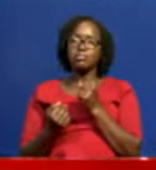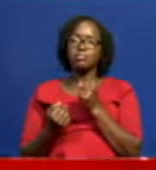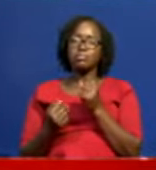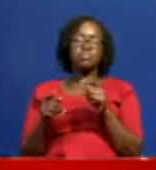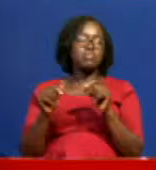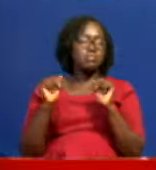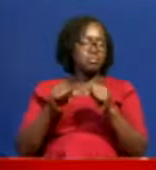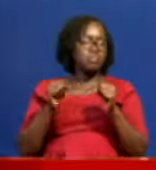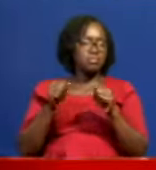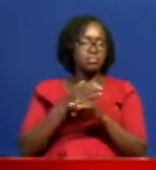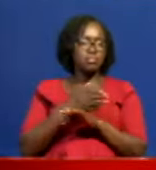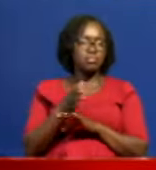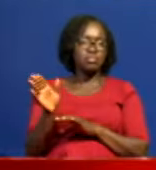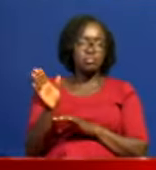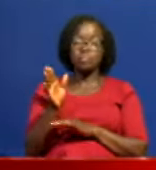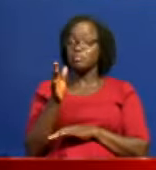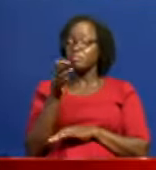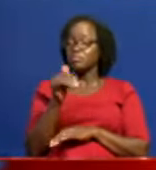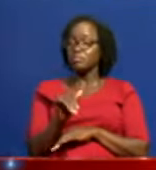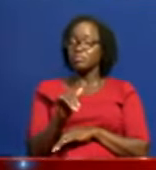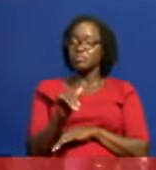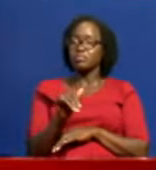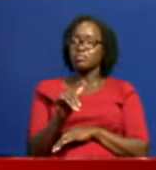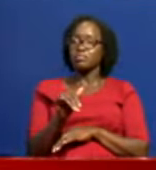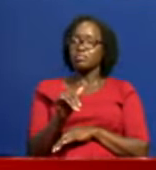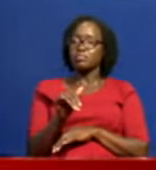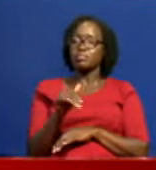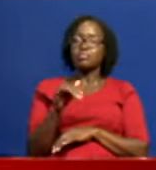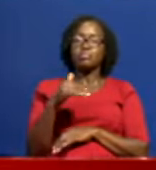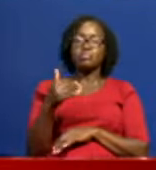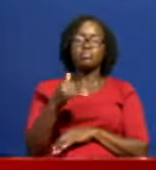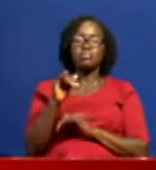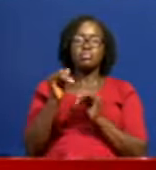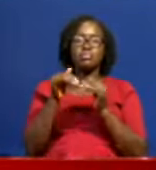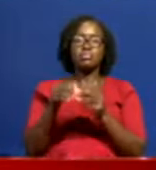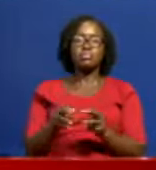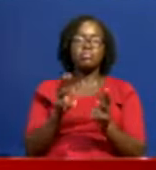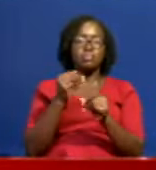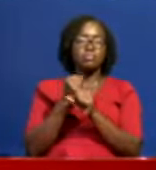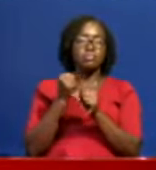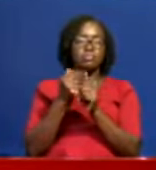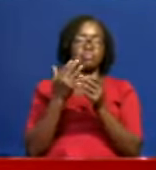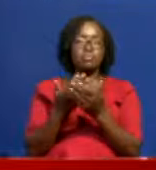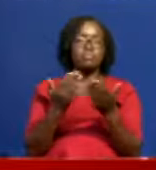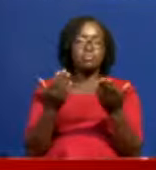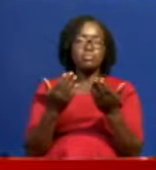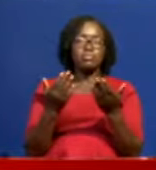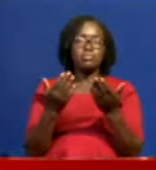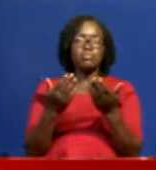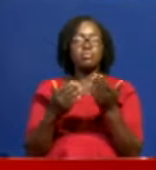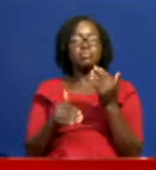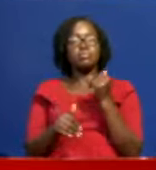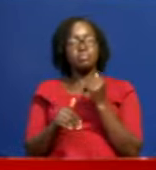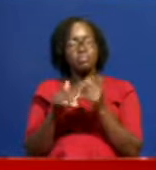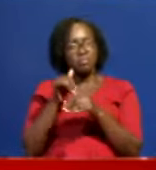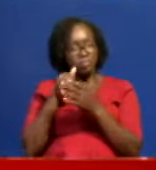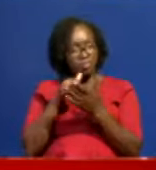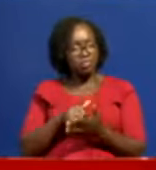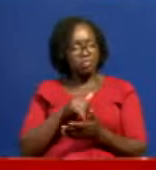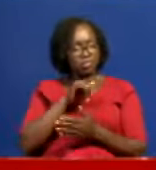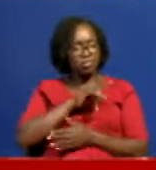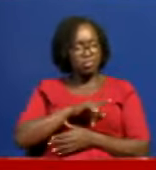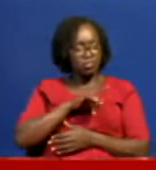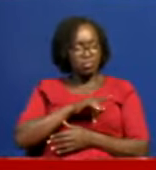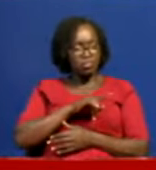losers. Yet, every new way of doing things can threaten the privileges of